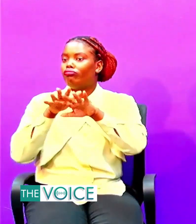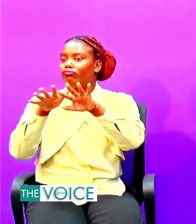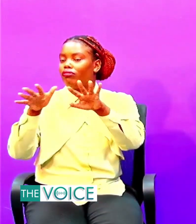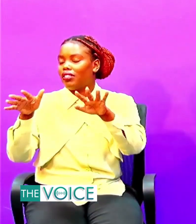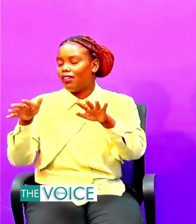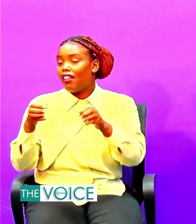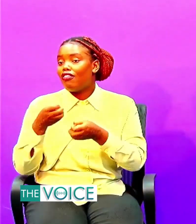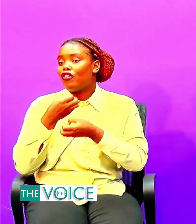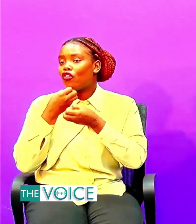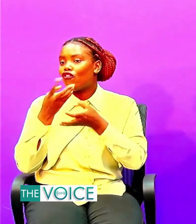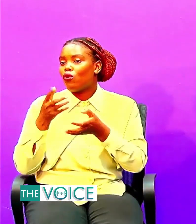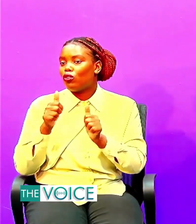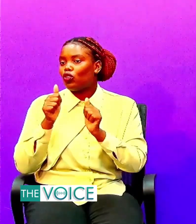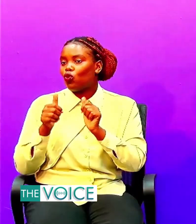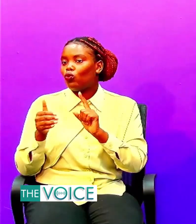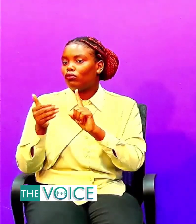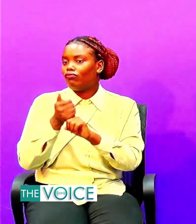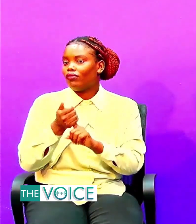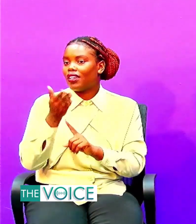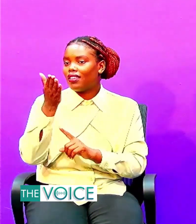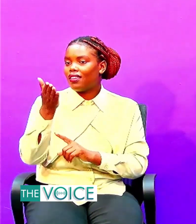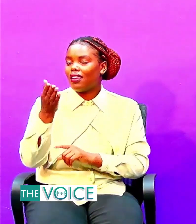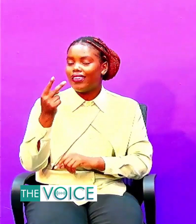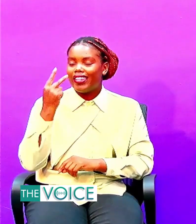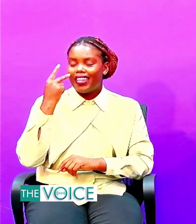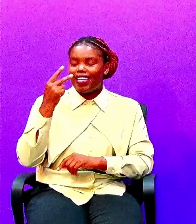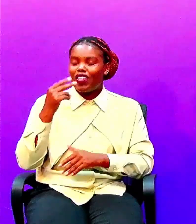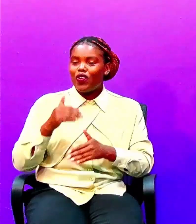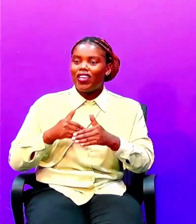to tell their friends, so that we can get more traction